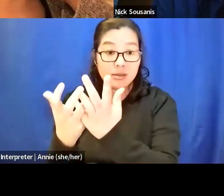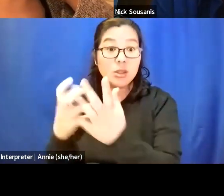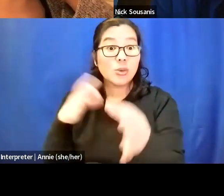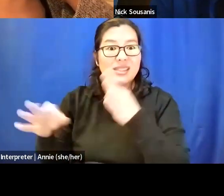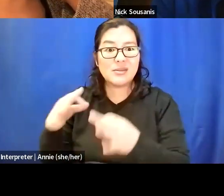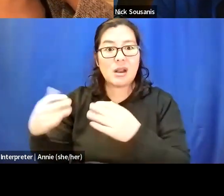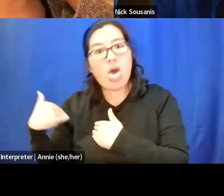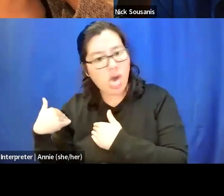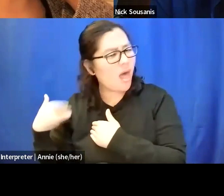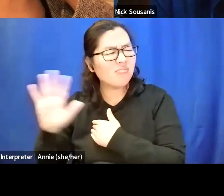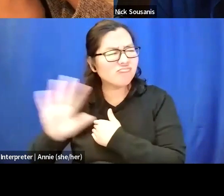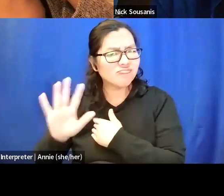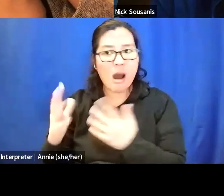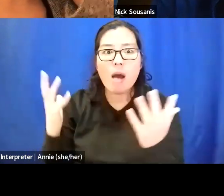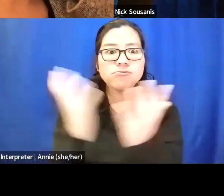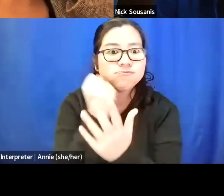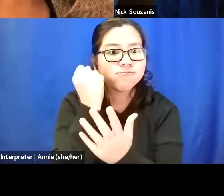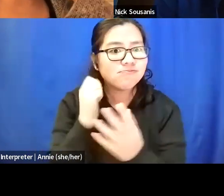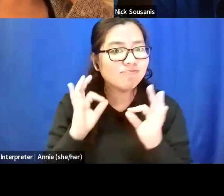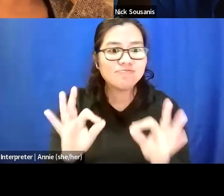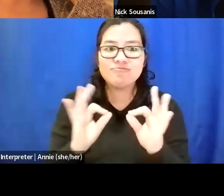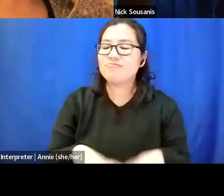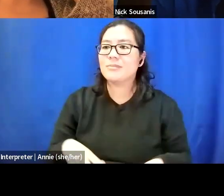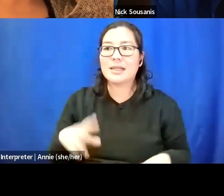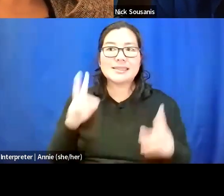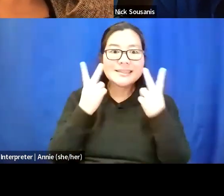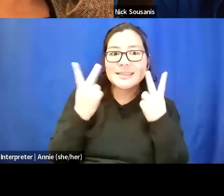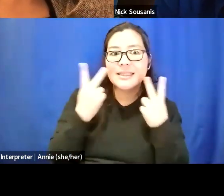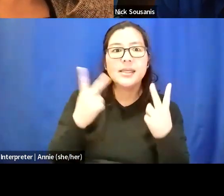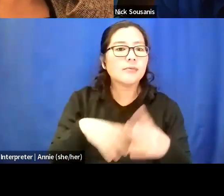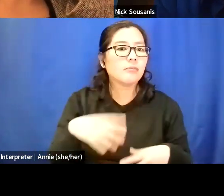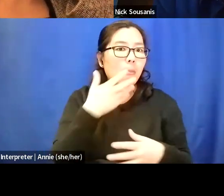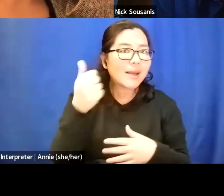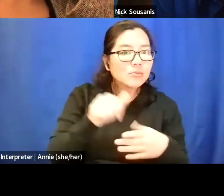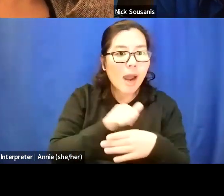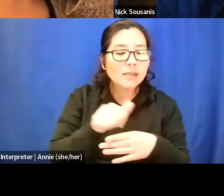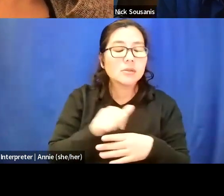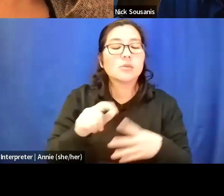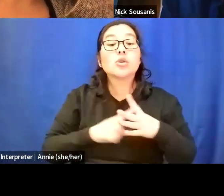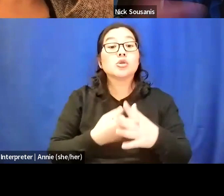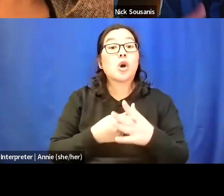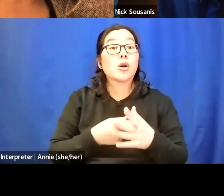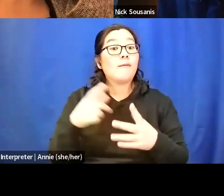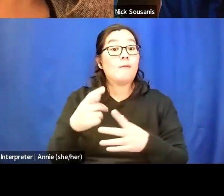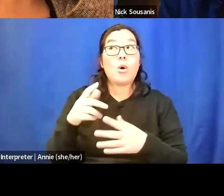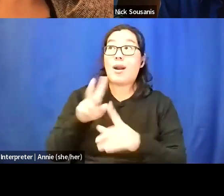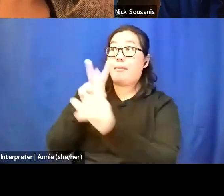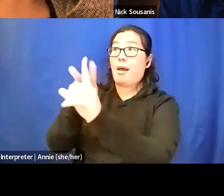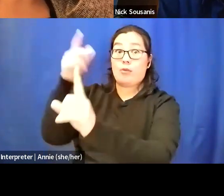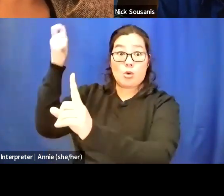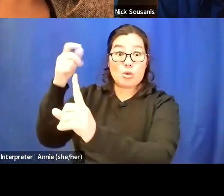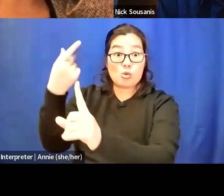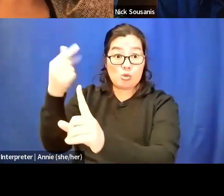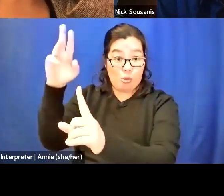hardship, I said, well, this is an opportunity to let's see what best practices are. And so we started for an internal grant, which connected us to